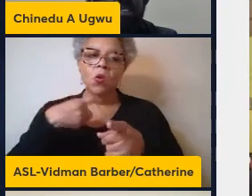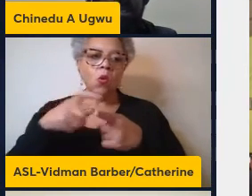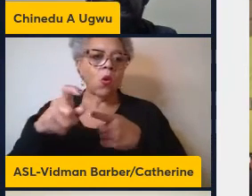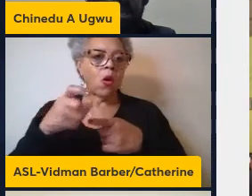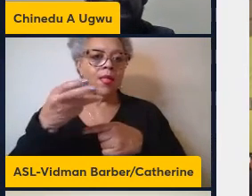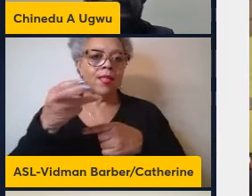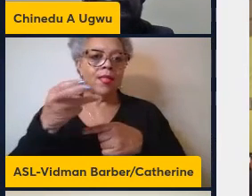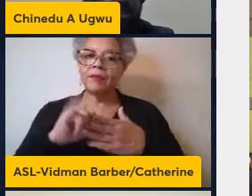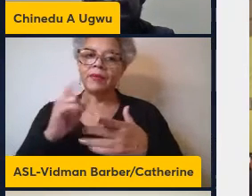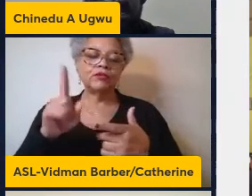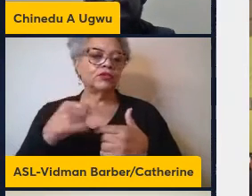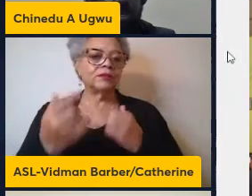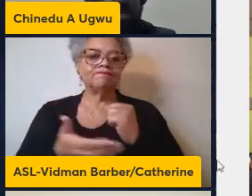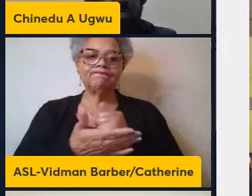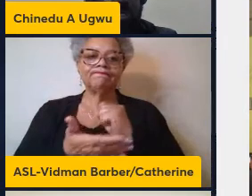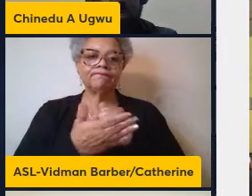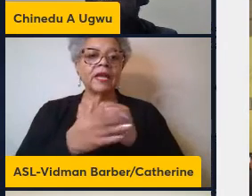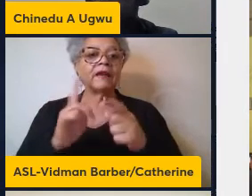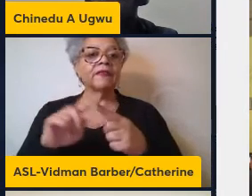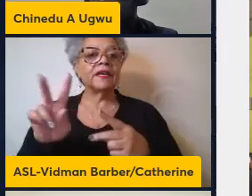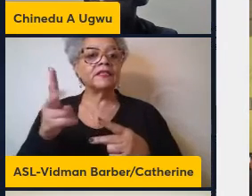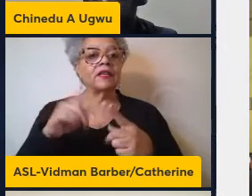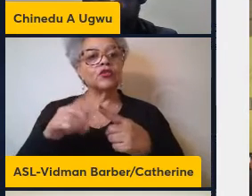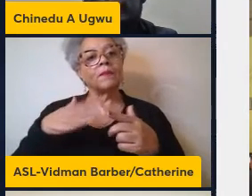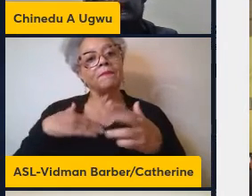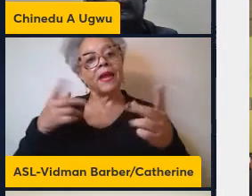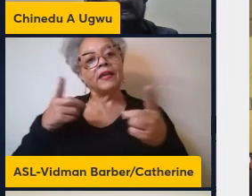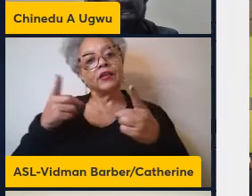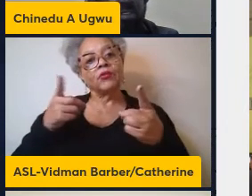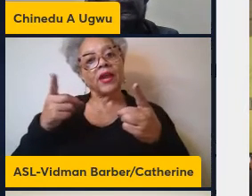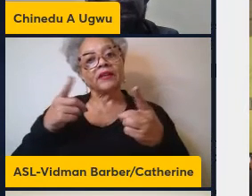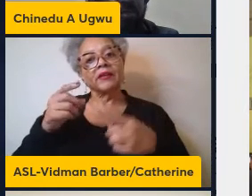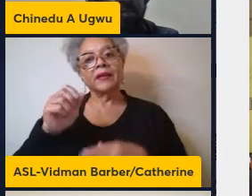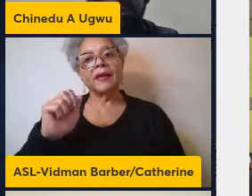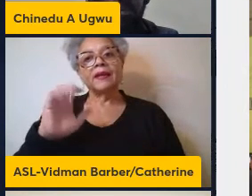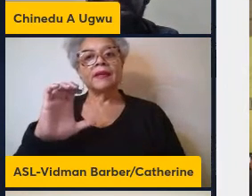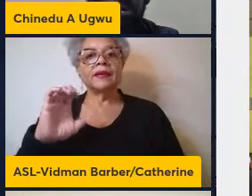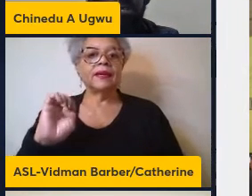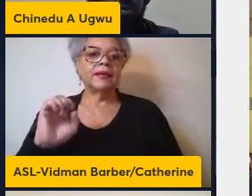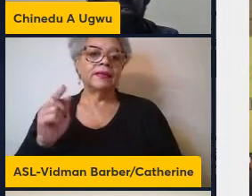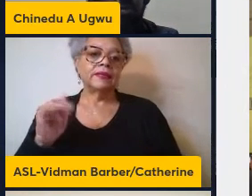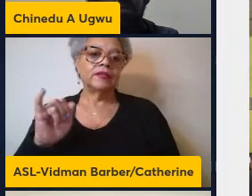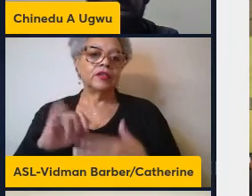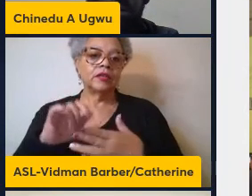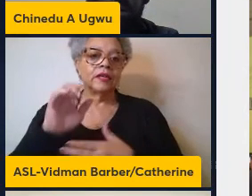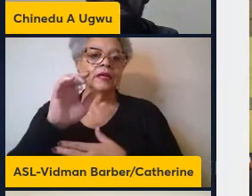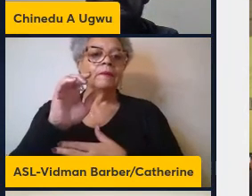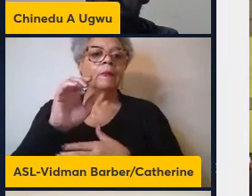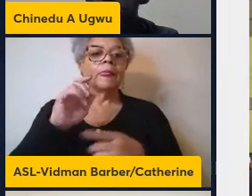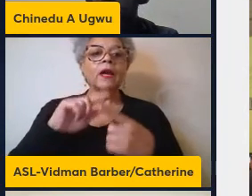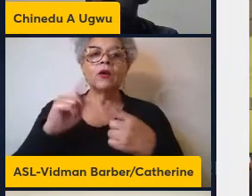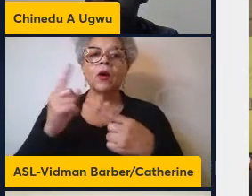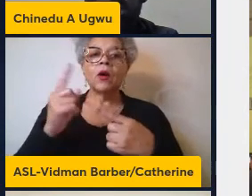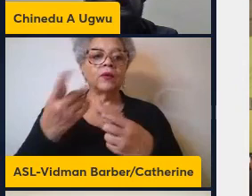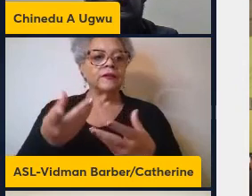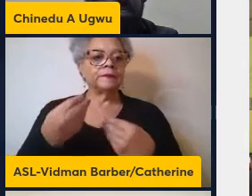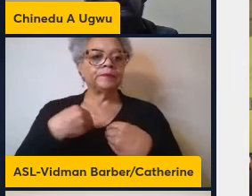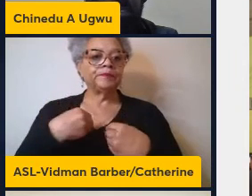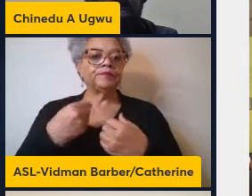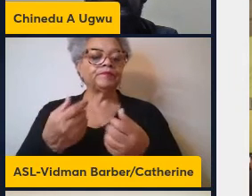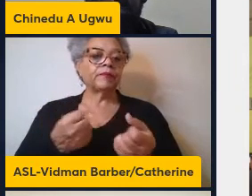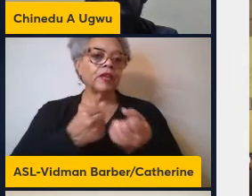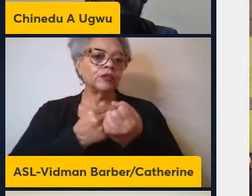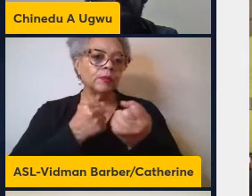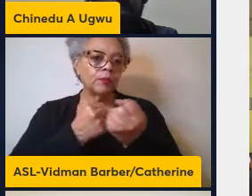need to succeed. And then secondly, to my director at ESGIT, Professor Christian Hapin, who is always provide all the support